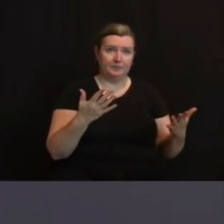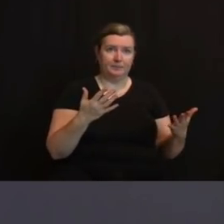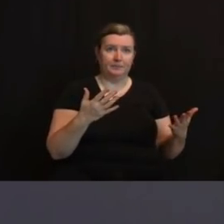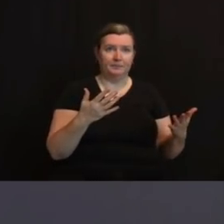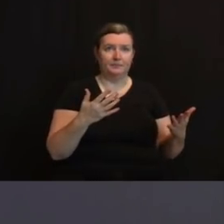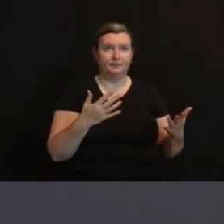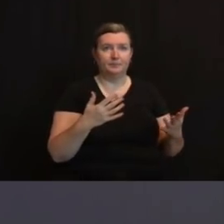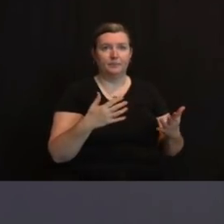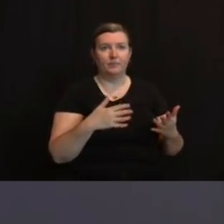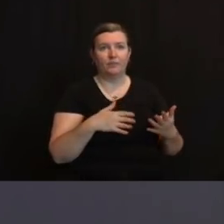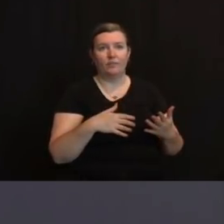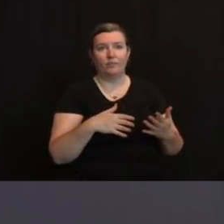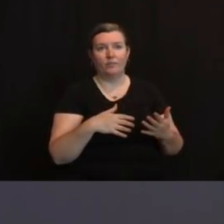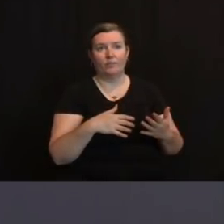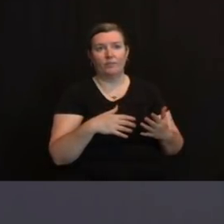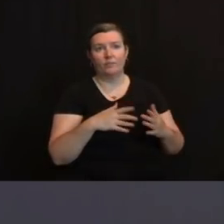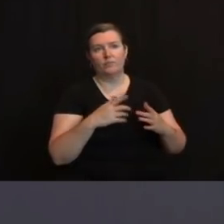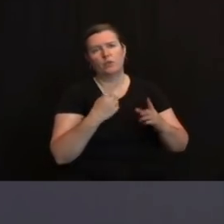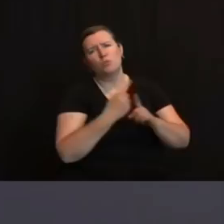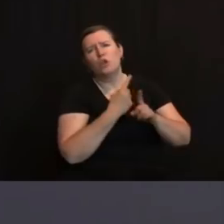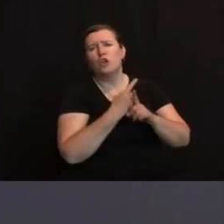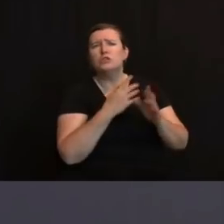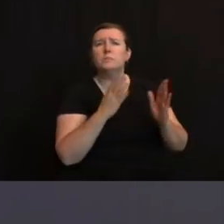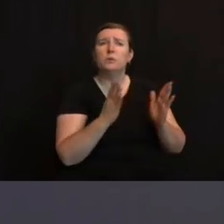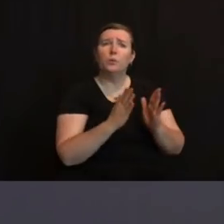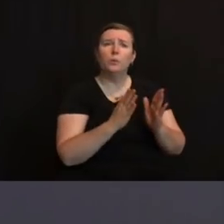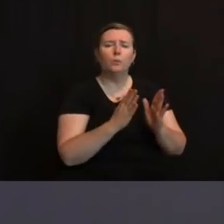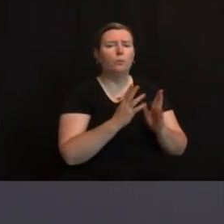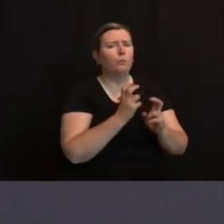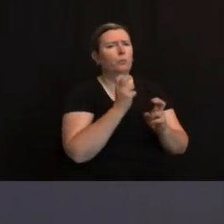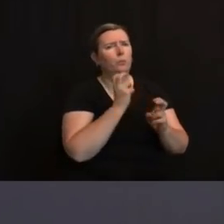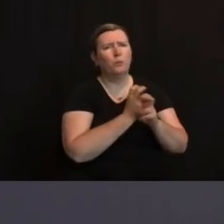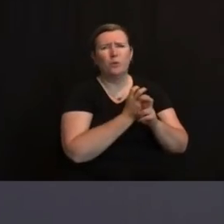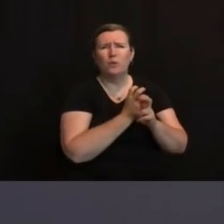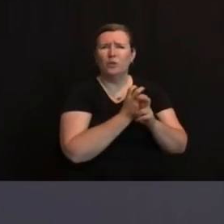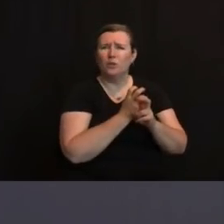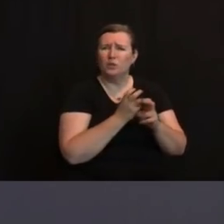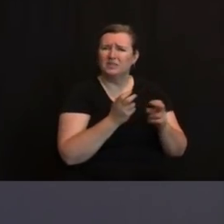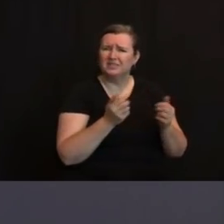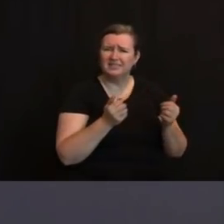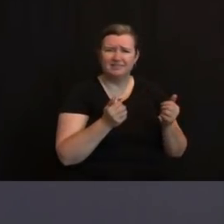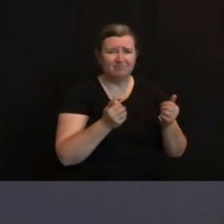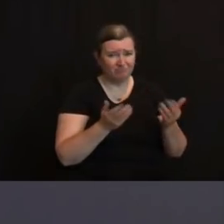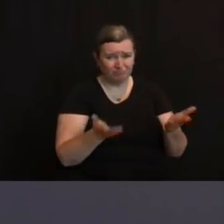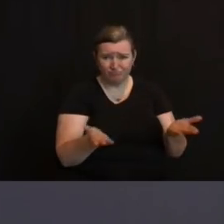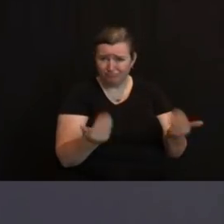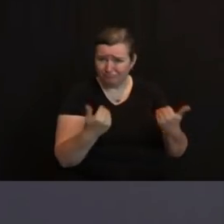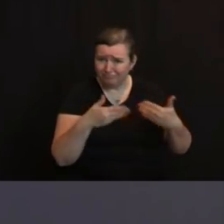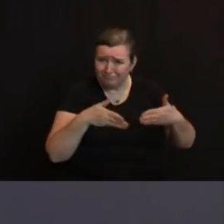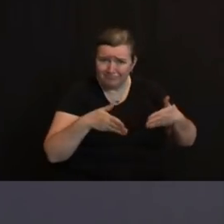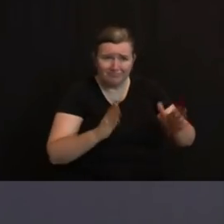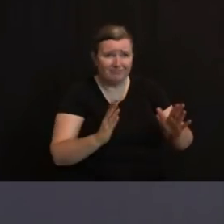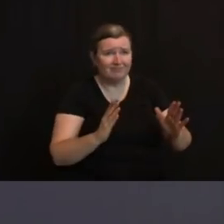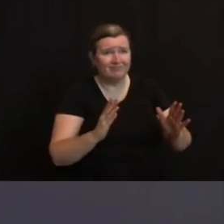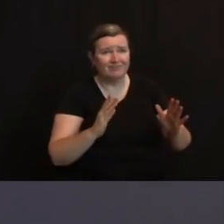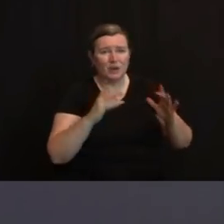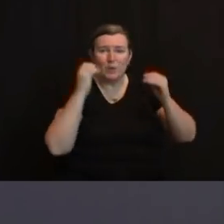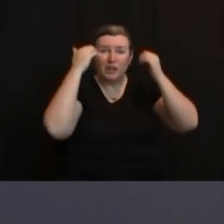regular capacity, is a really hard one, I know, from the health side. You've got sweating,